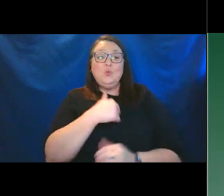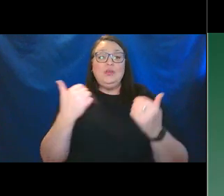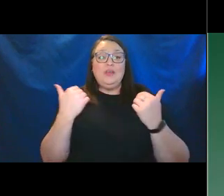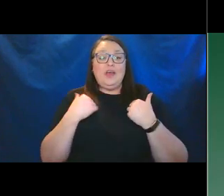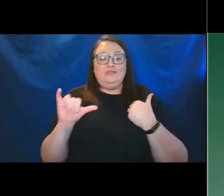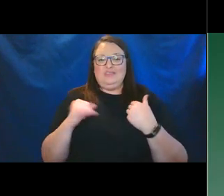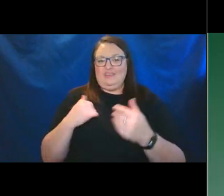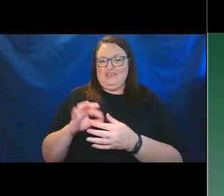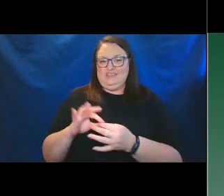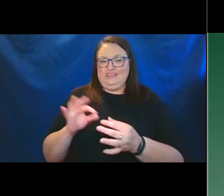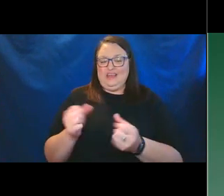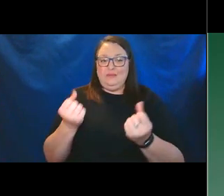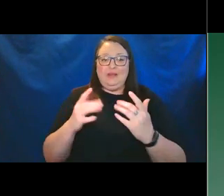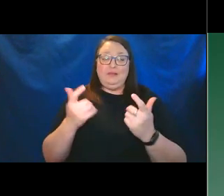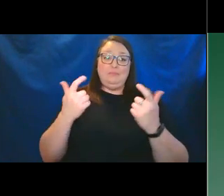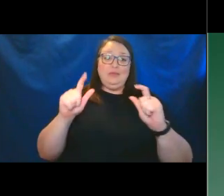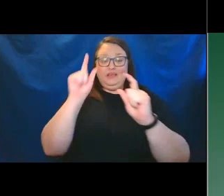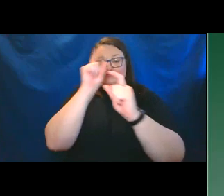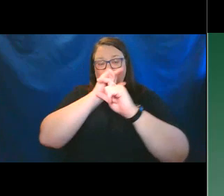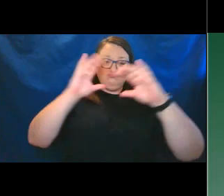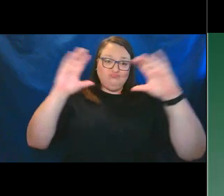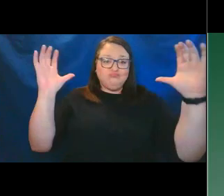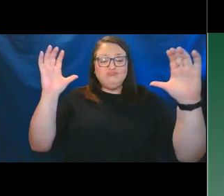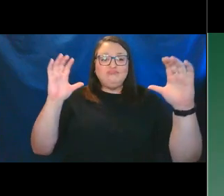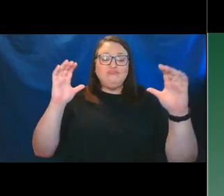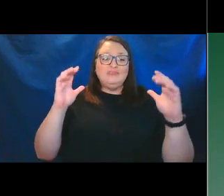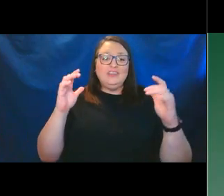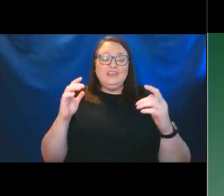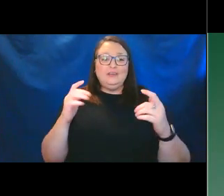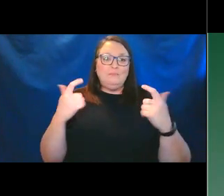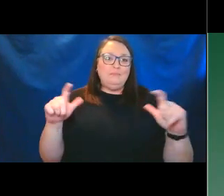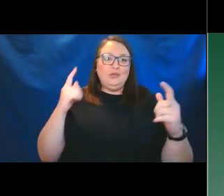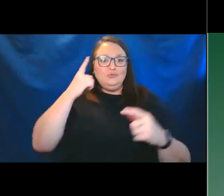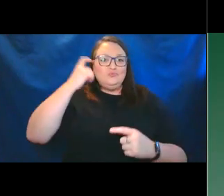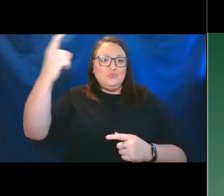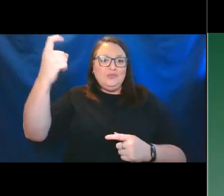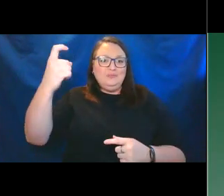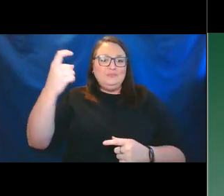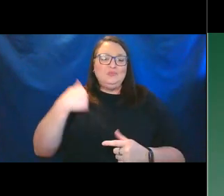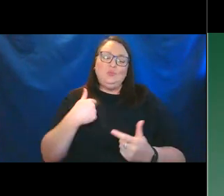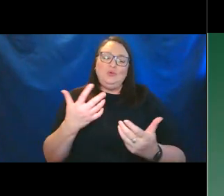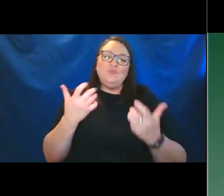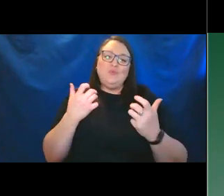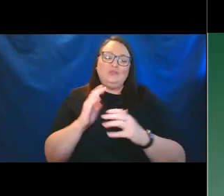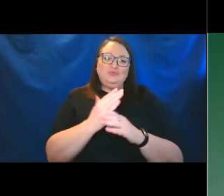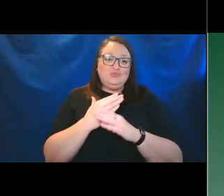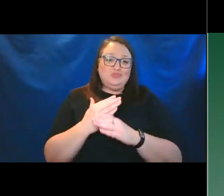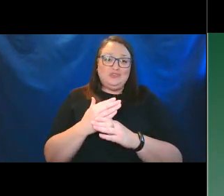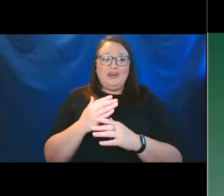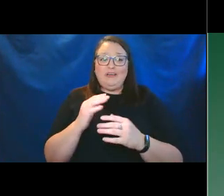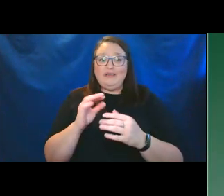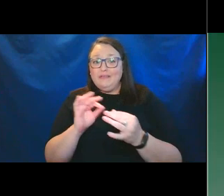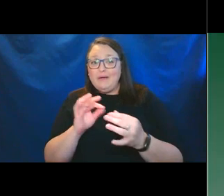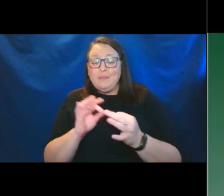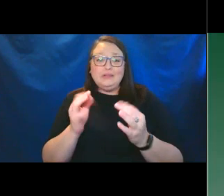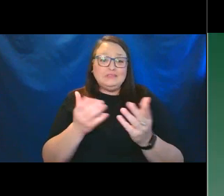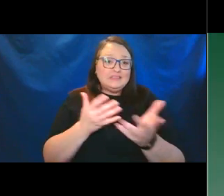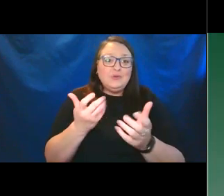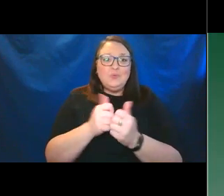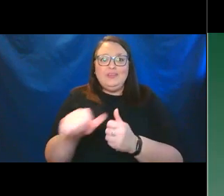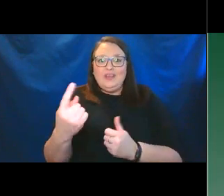lot of big vision, capital letter dreams, and are interested in sharing notes with any who are interested in doing the same.